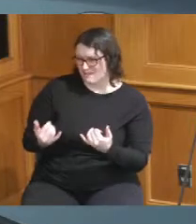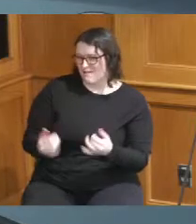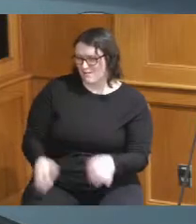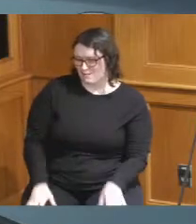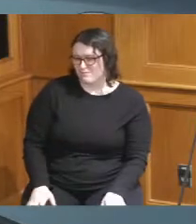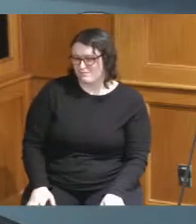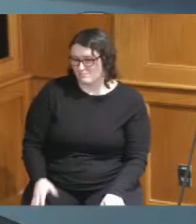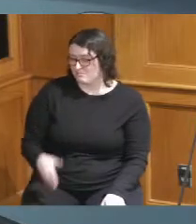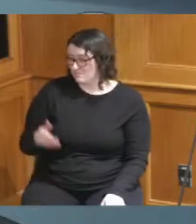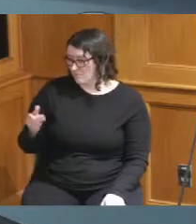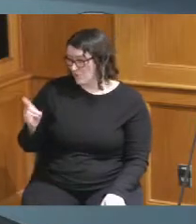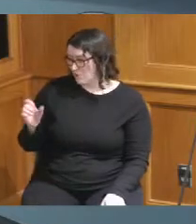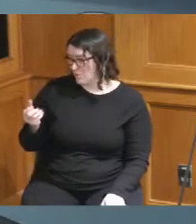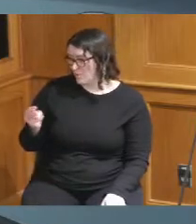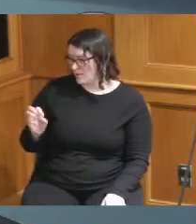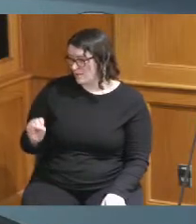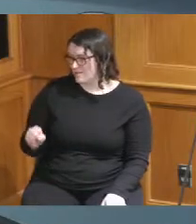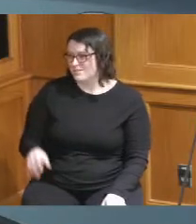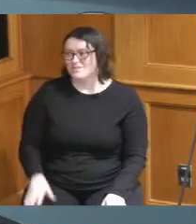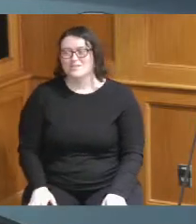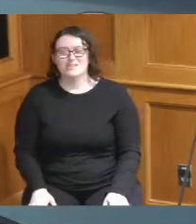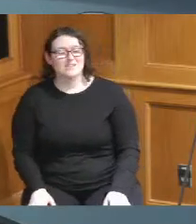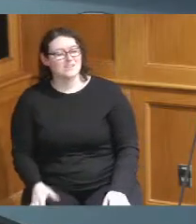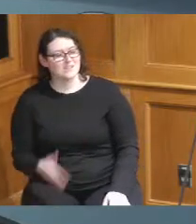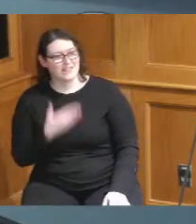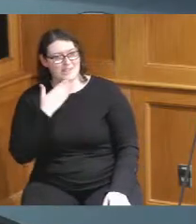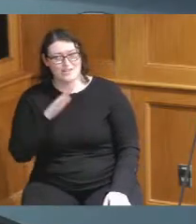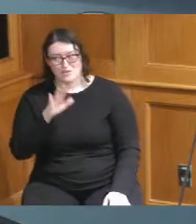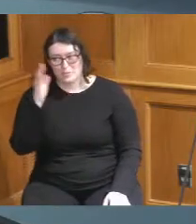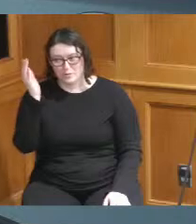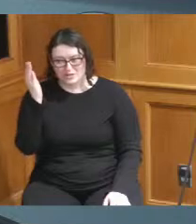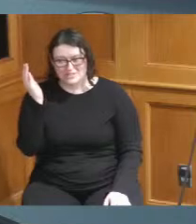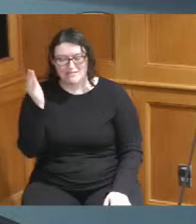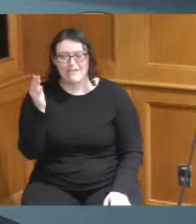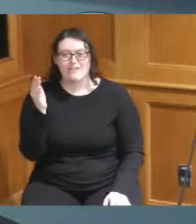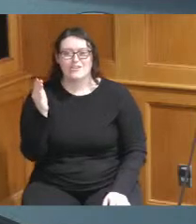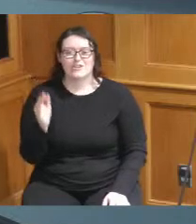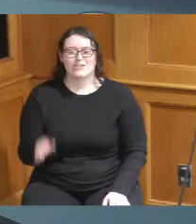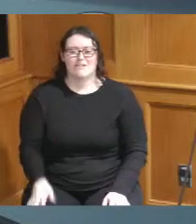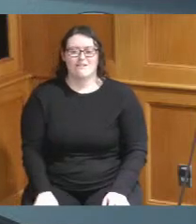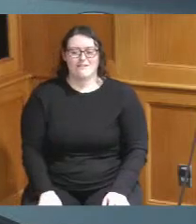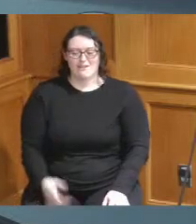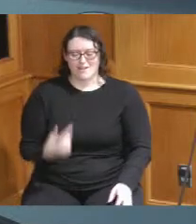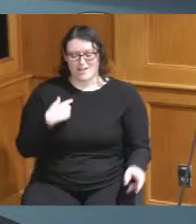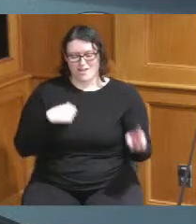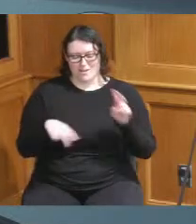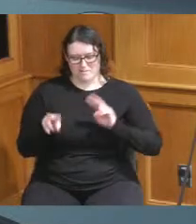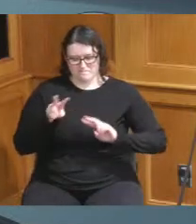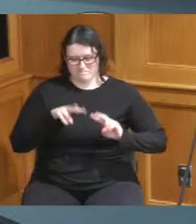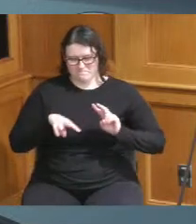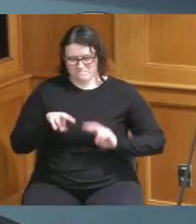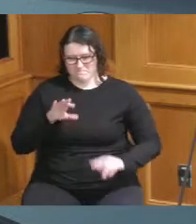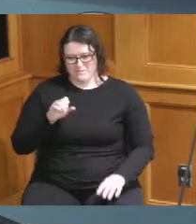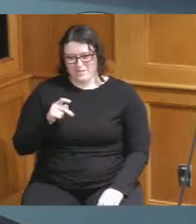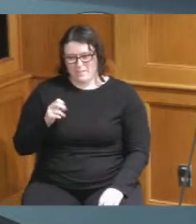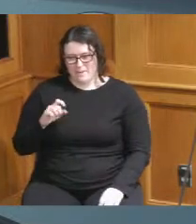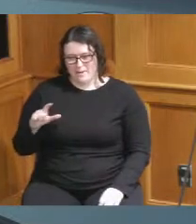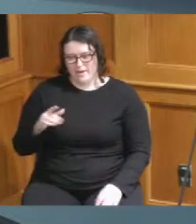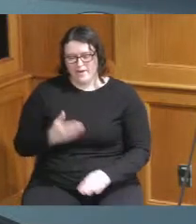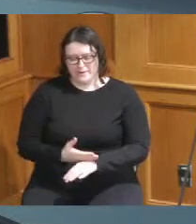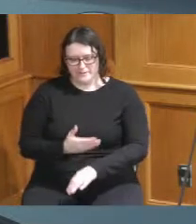right. Thank you for your presentation. I'm looking at the capital improvement program